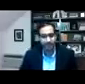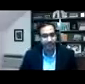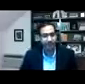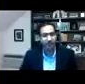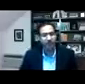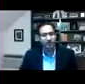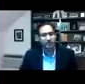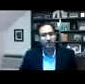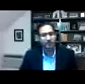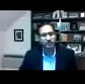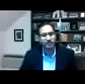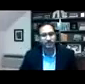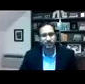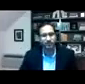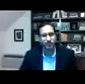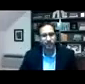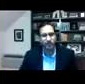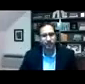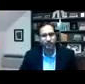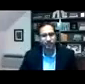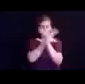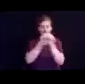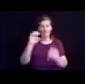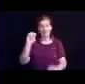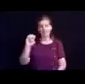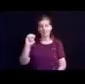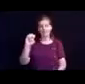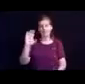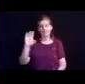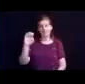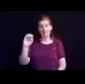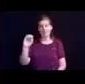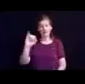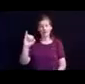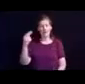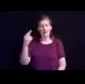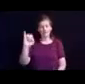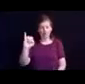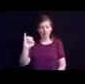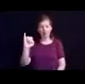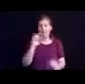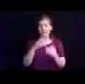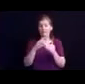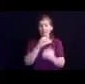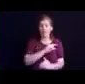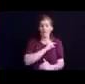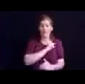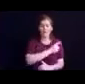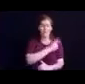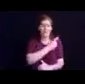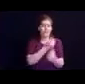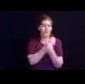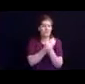name is Kedar. I'm the president and CEO of IHI, the Institute for Healthcare Improvement, a leading quality and patient safety